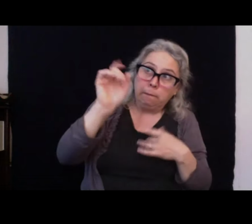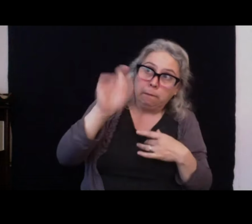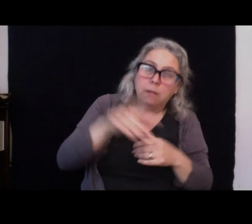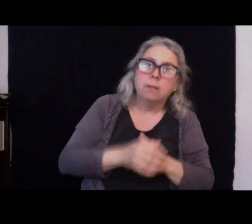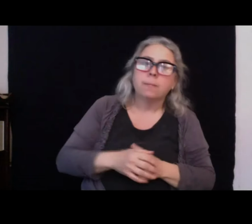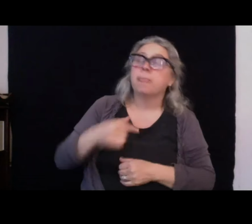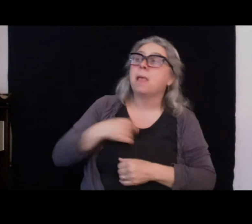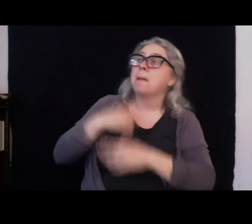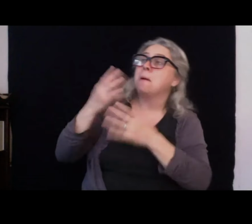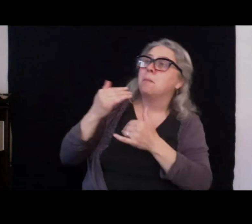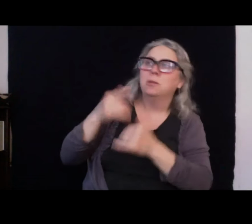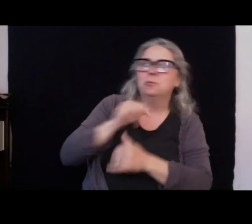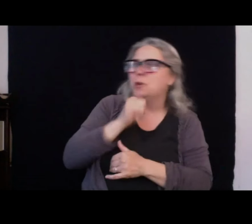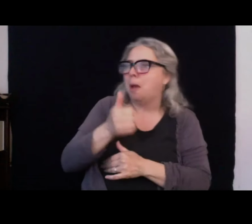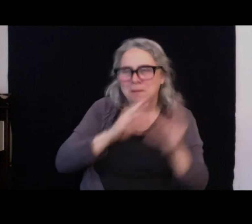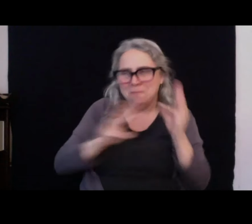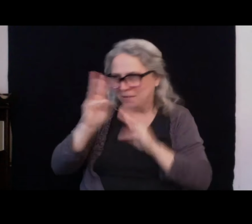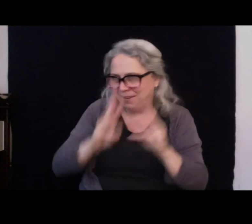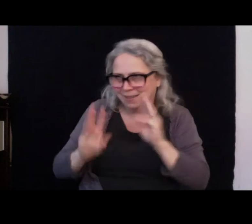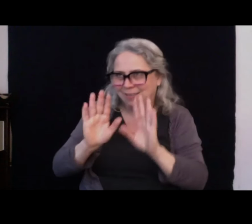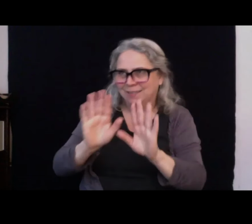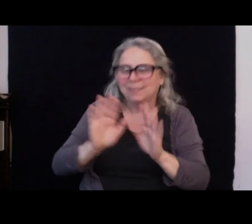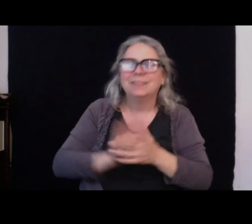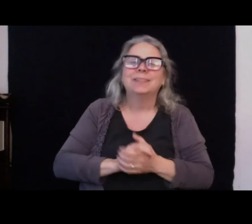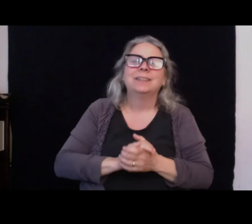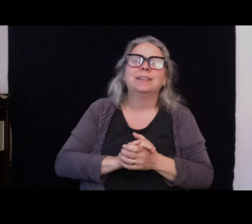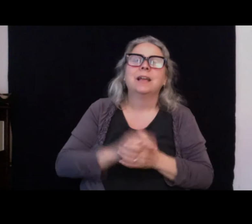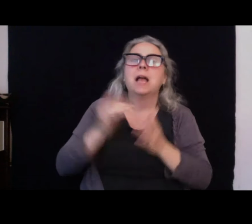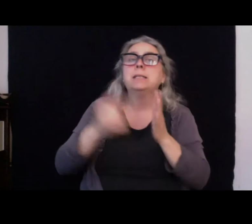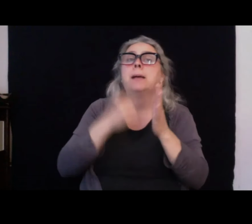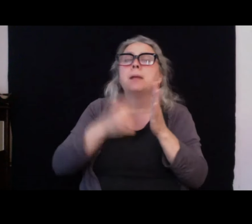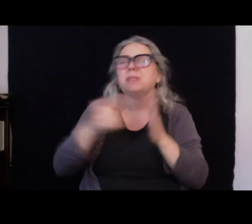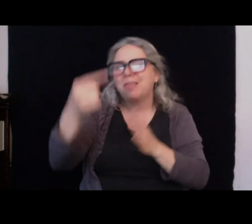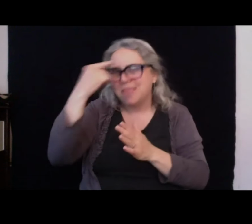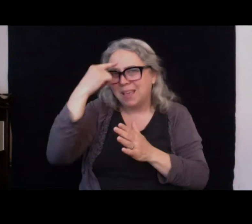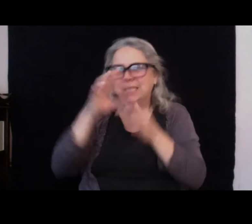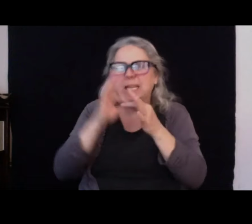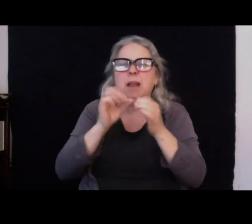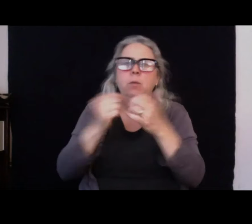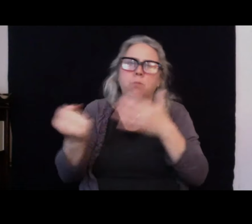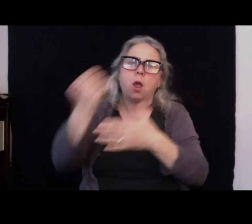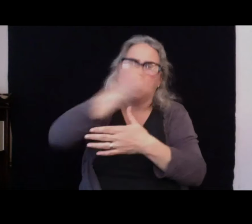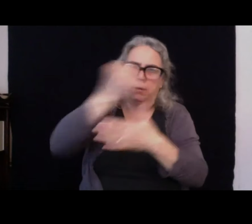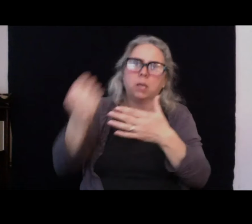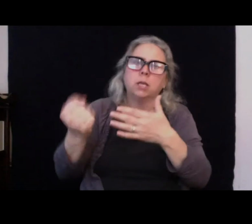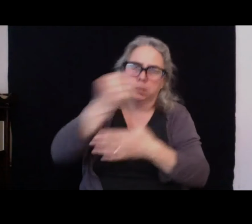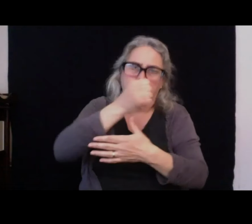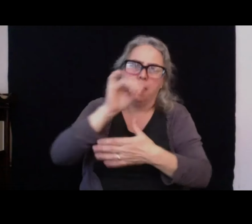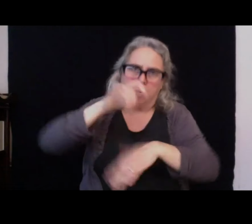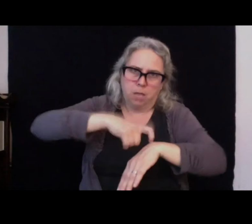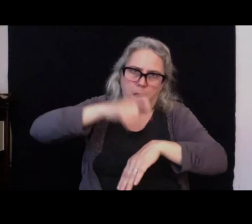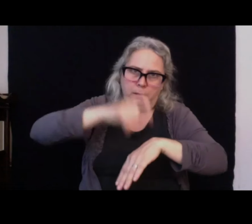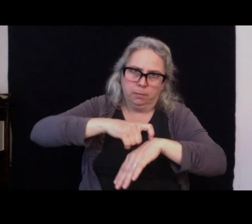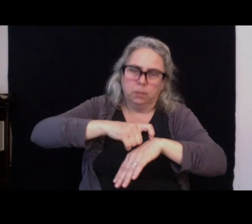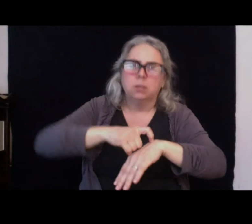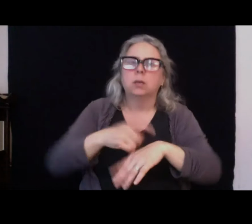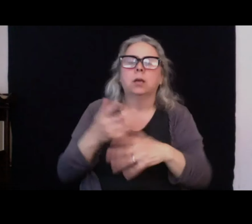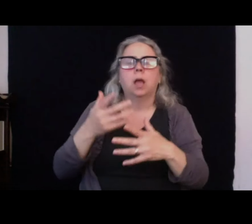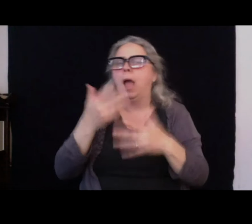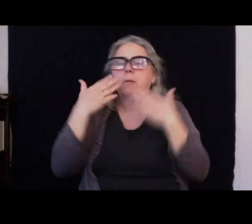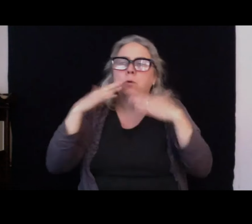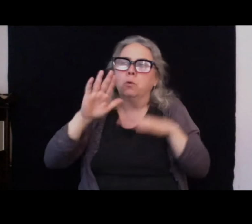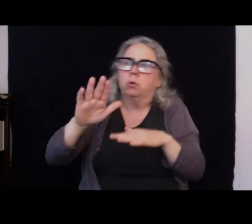I'm hoping you should not be worried. So sometimes I think it's about priorities at the time, and without knowing